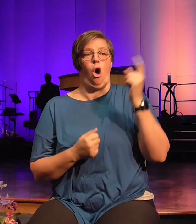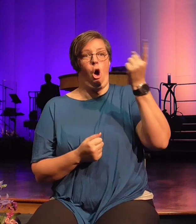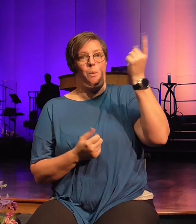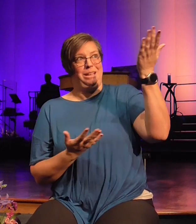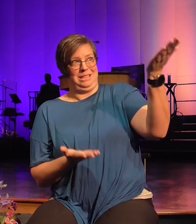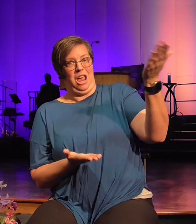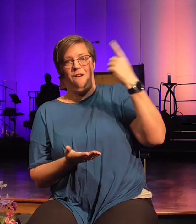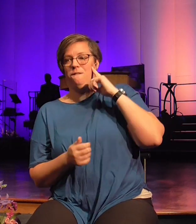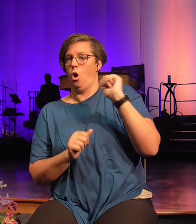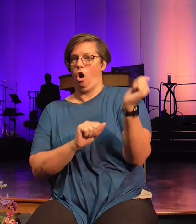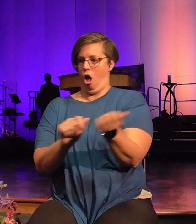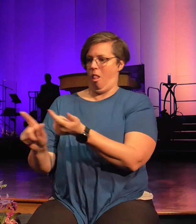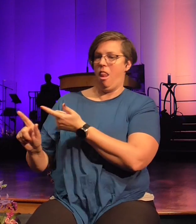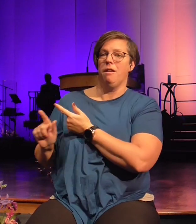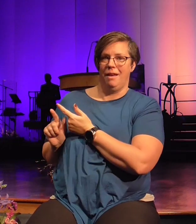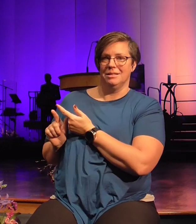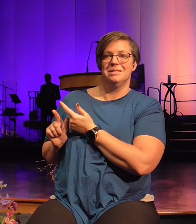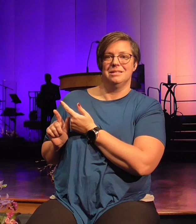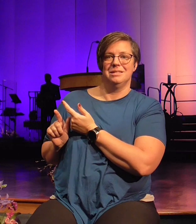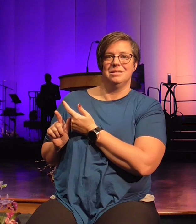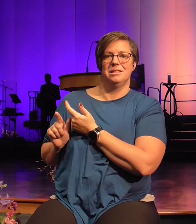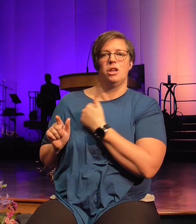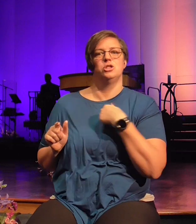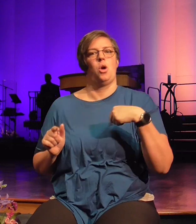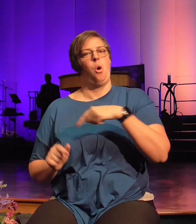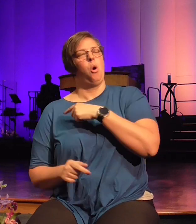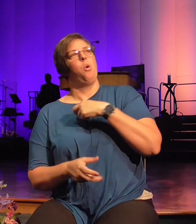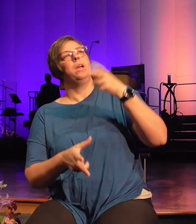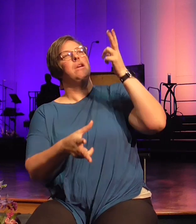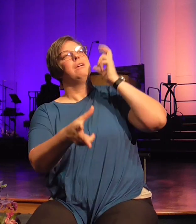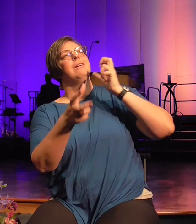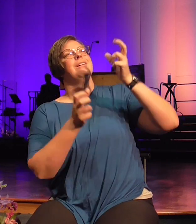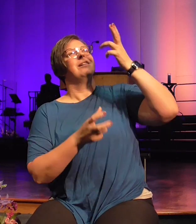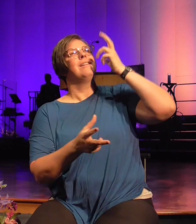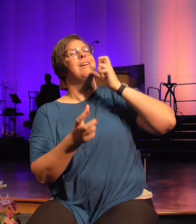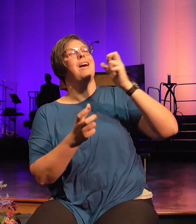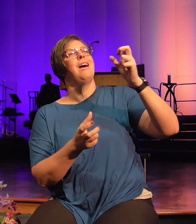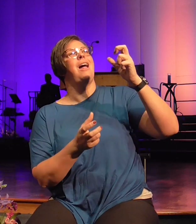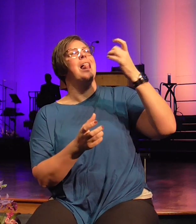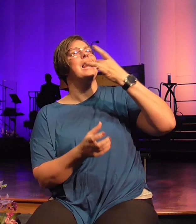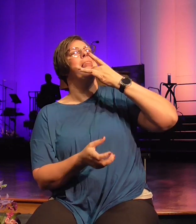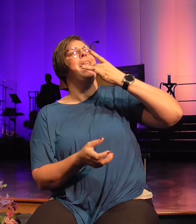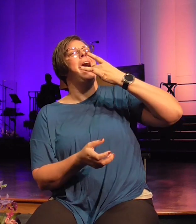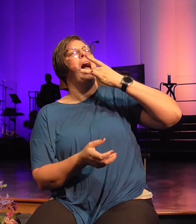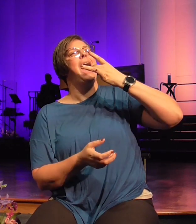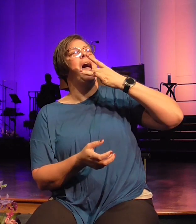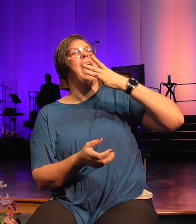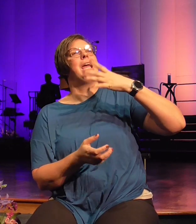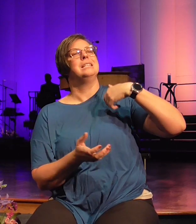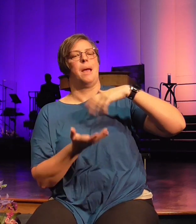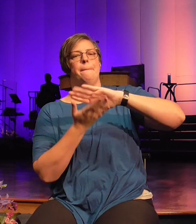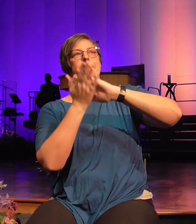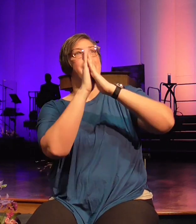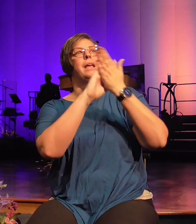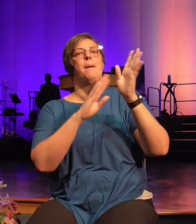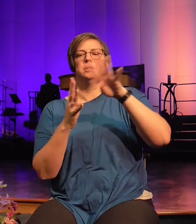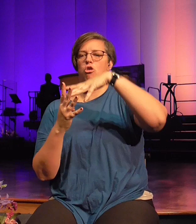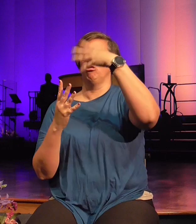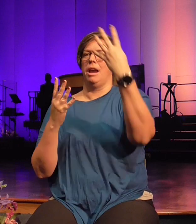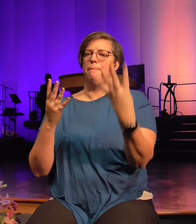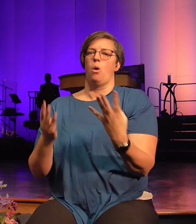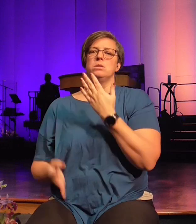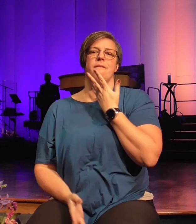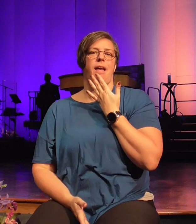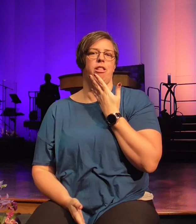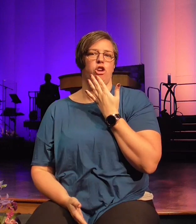for everyone. So we take in that image of light and allow it to be that rainbow of color in our lives.